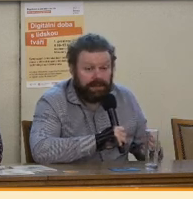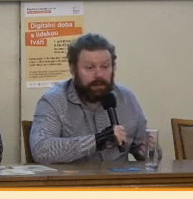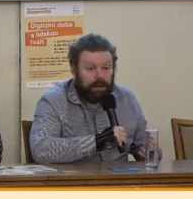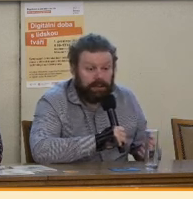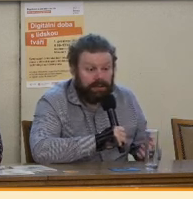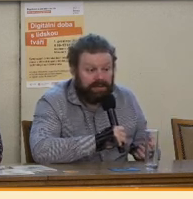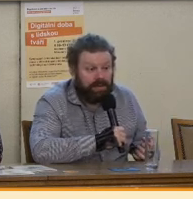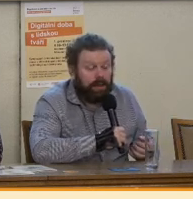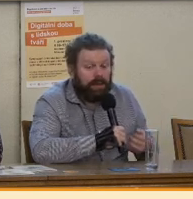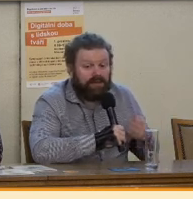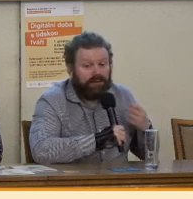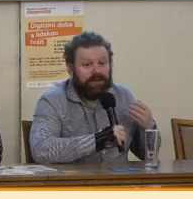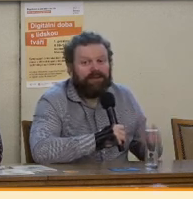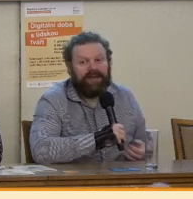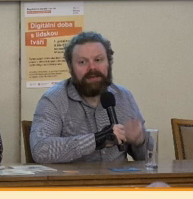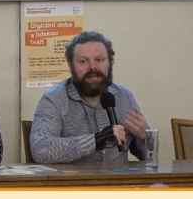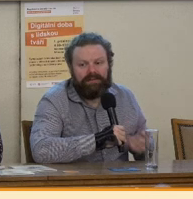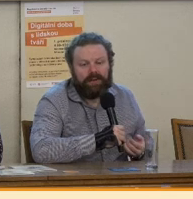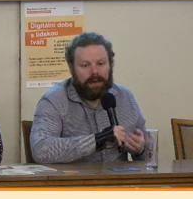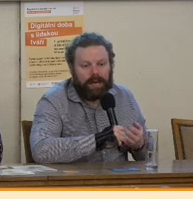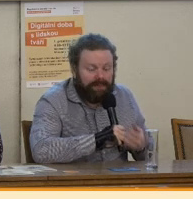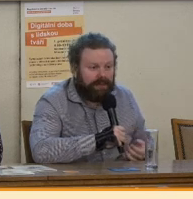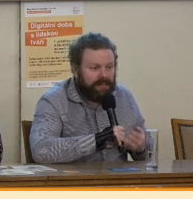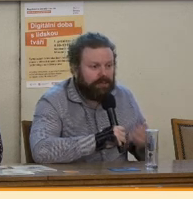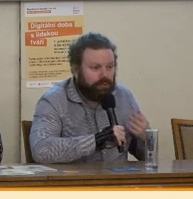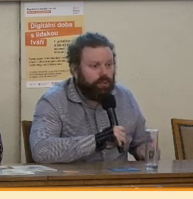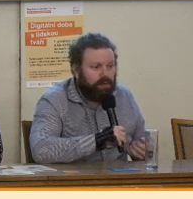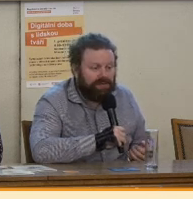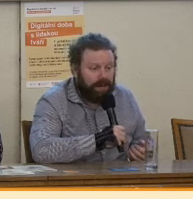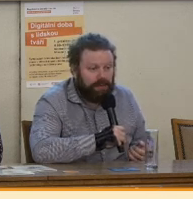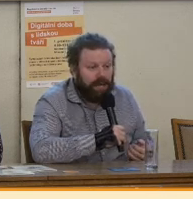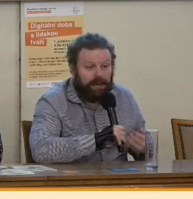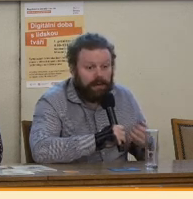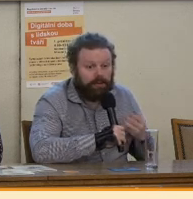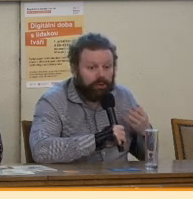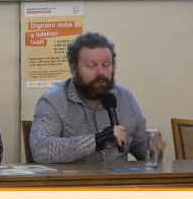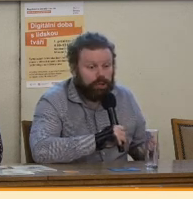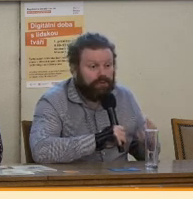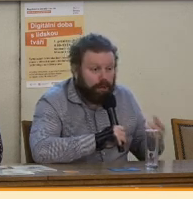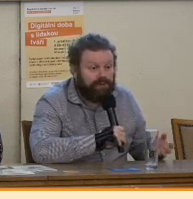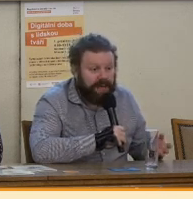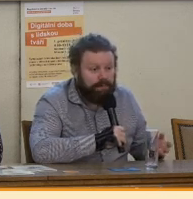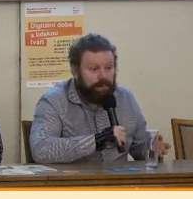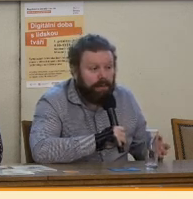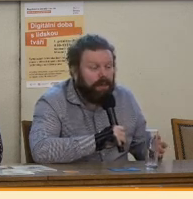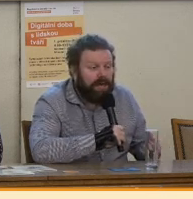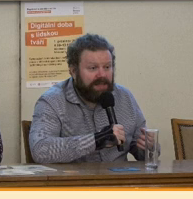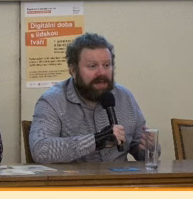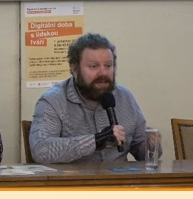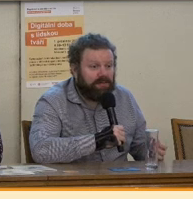have the technical competence. So, their effective ability to do oversight and not just rubber stamp